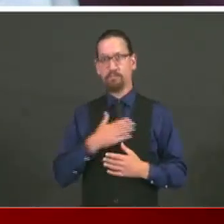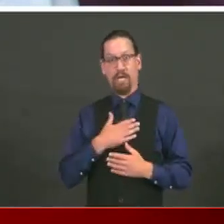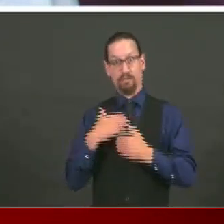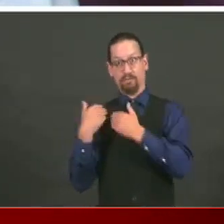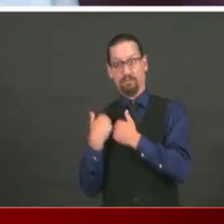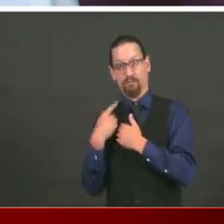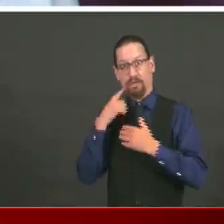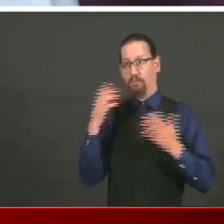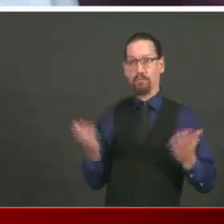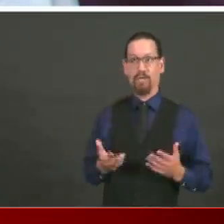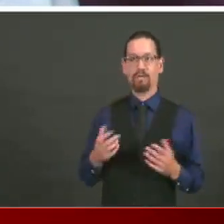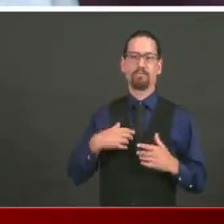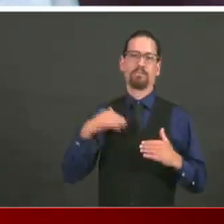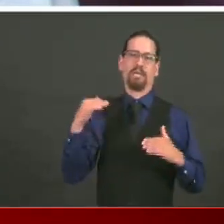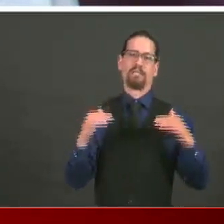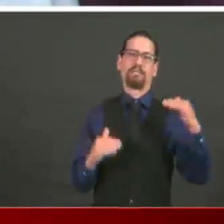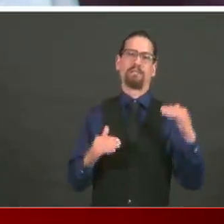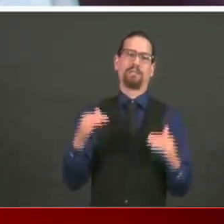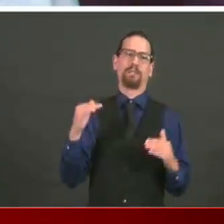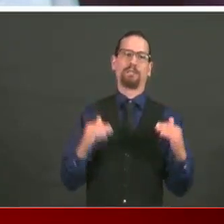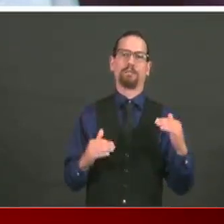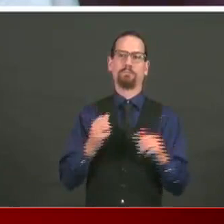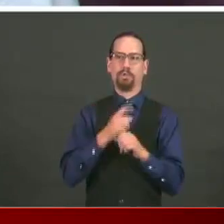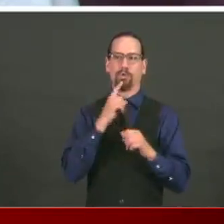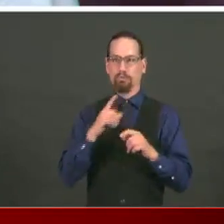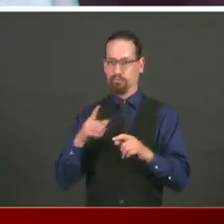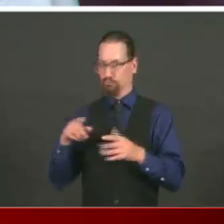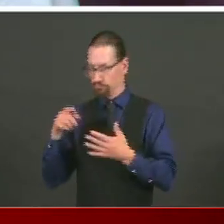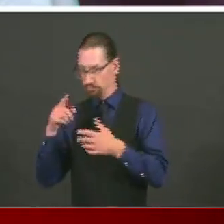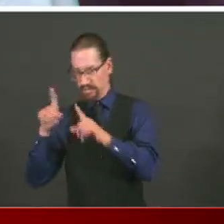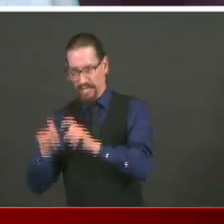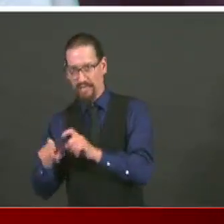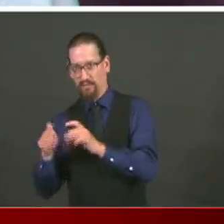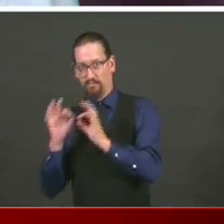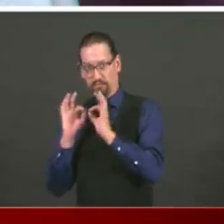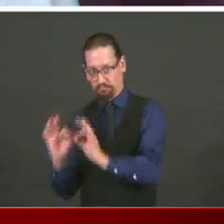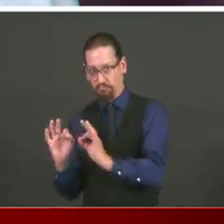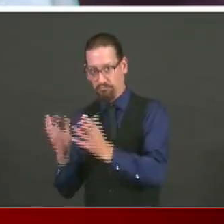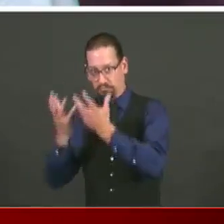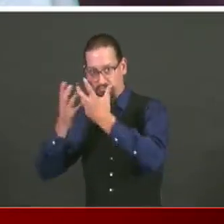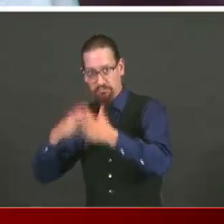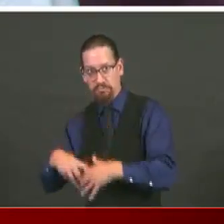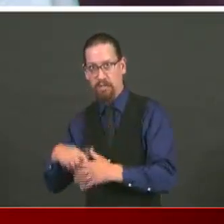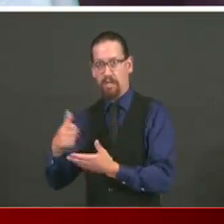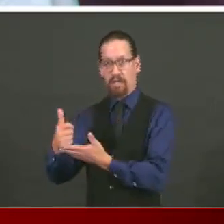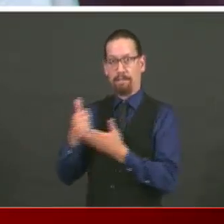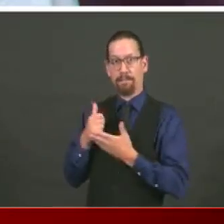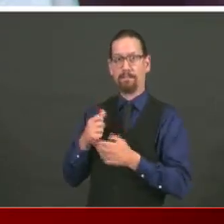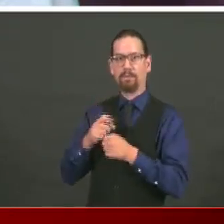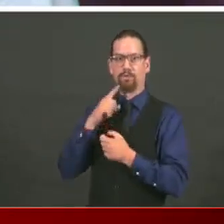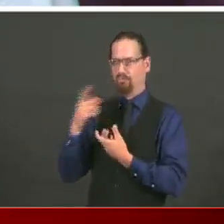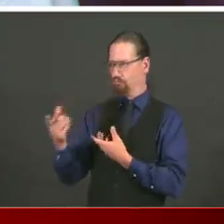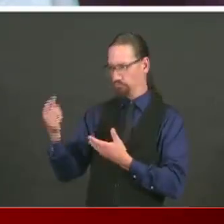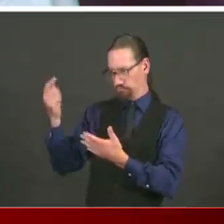and sources of information that we're including and excluding. Sometimes we're excluding because it would just be too time